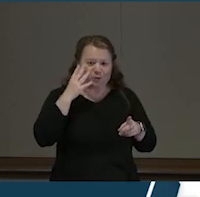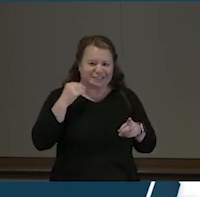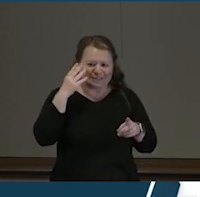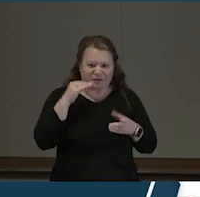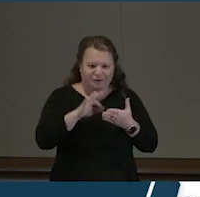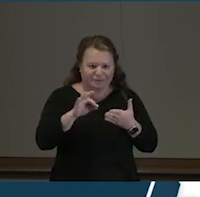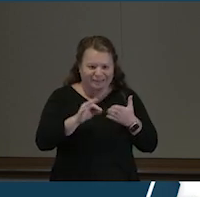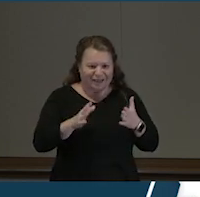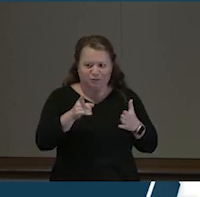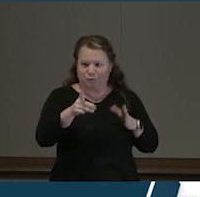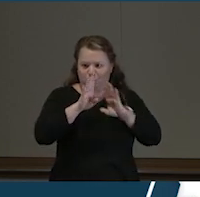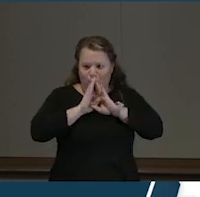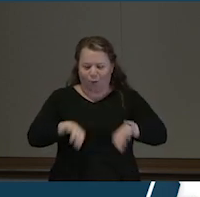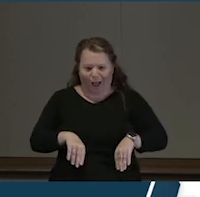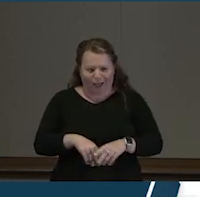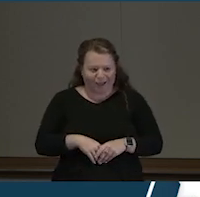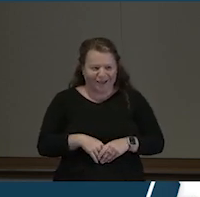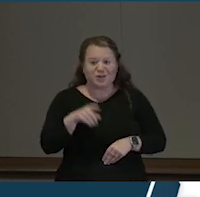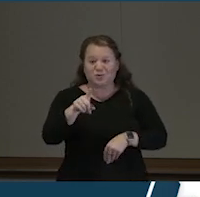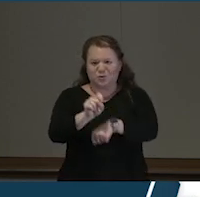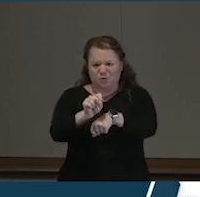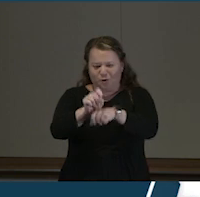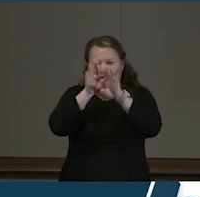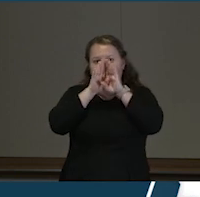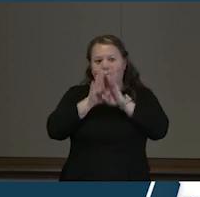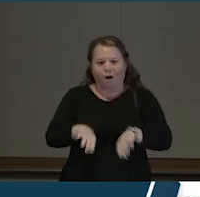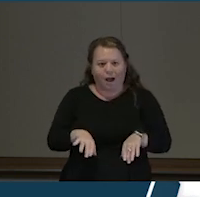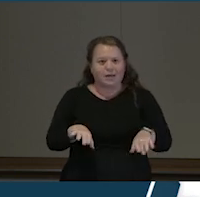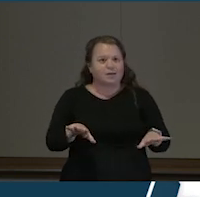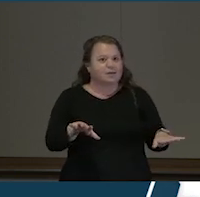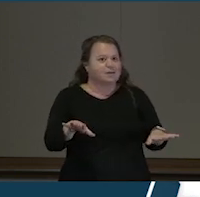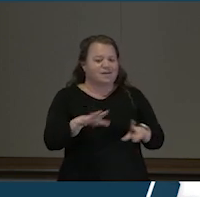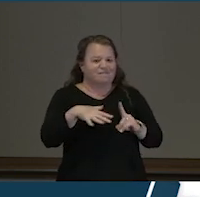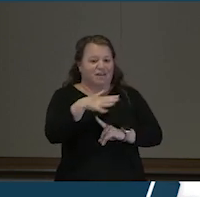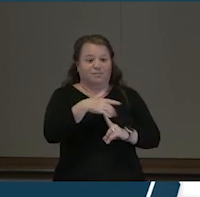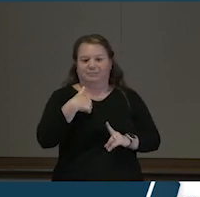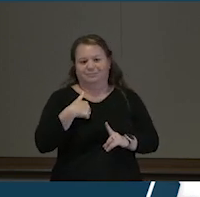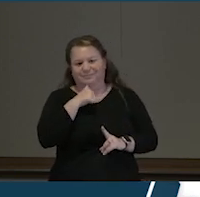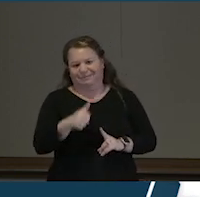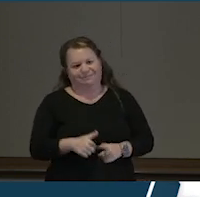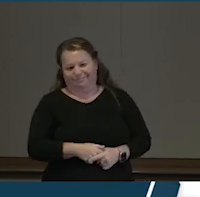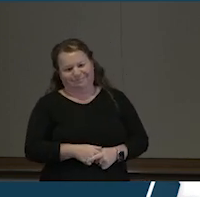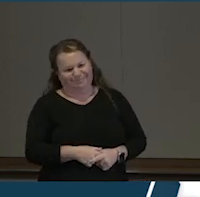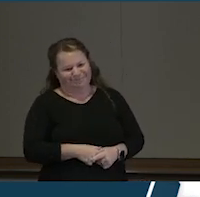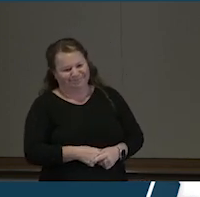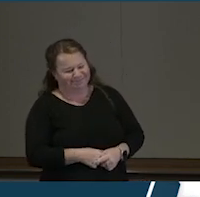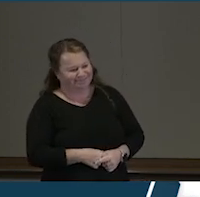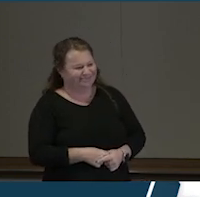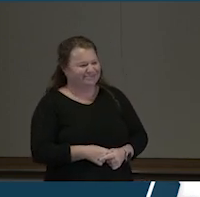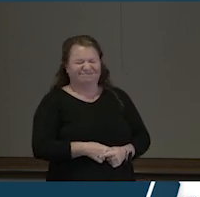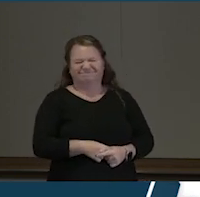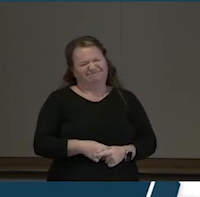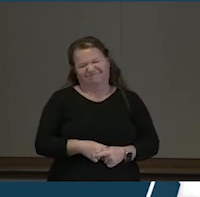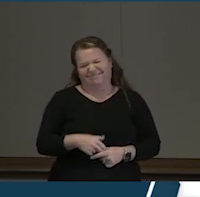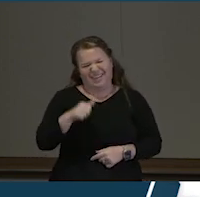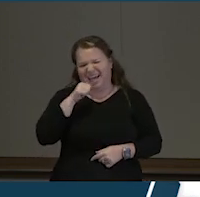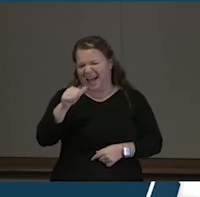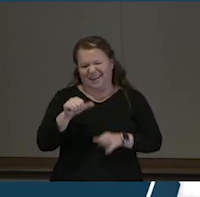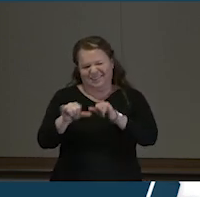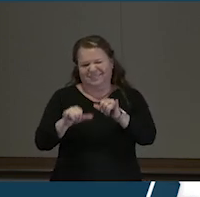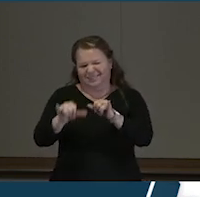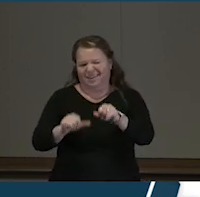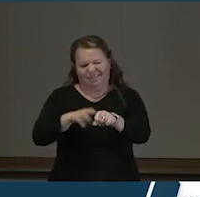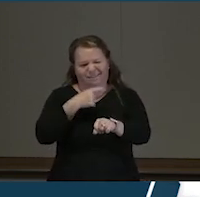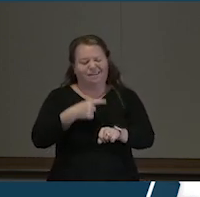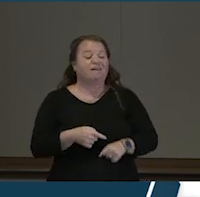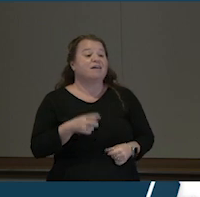quiet. You work in quiet environments, and I am not. So didn't last there too long.